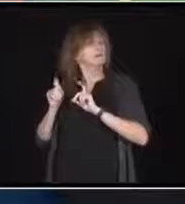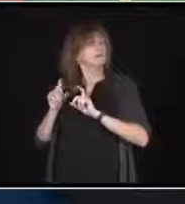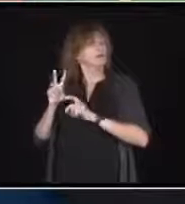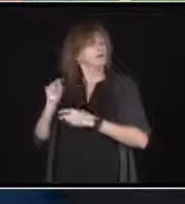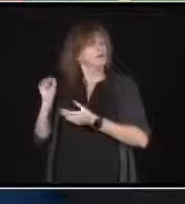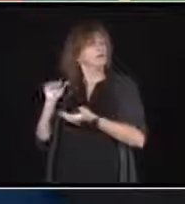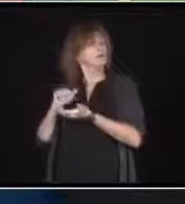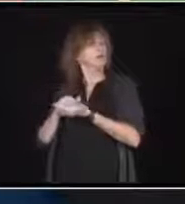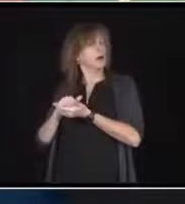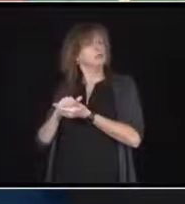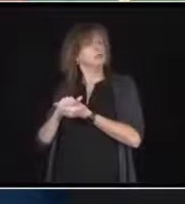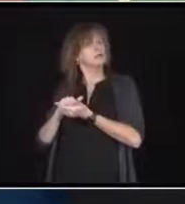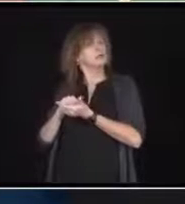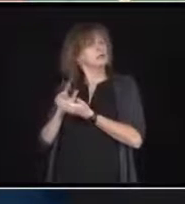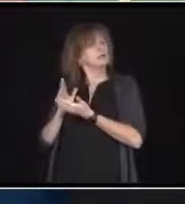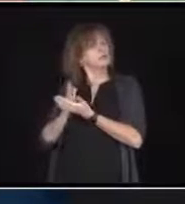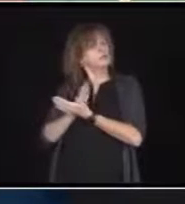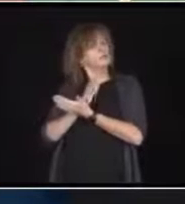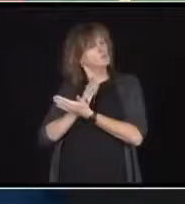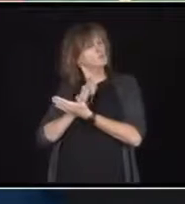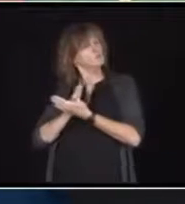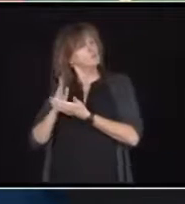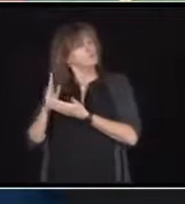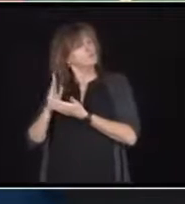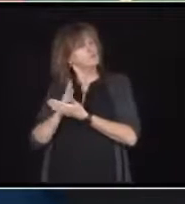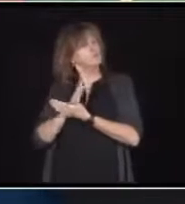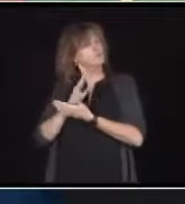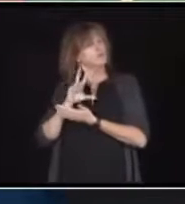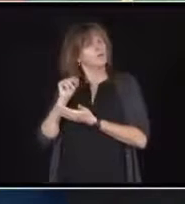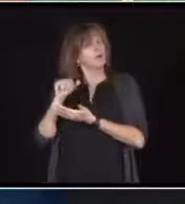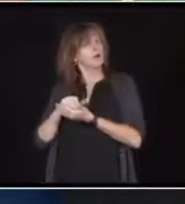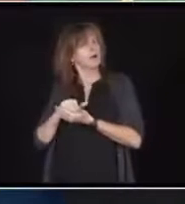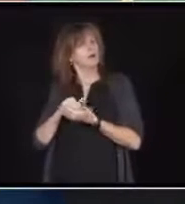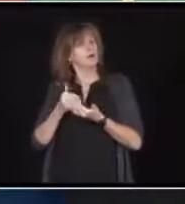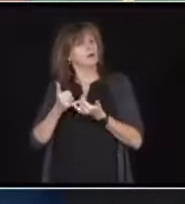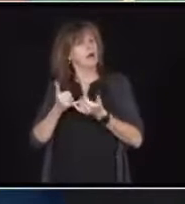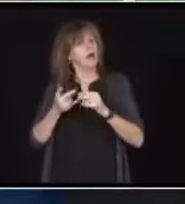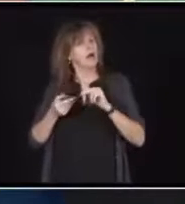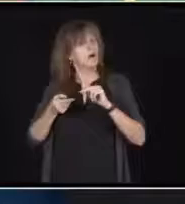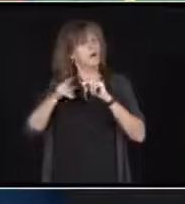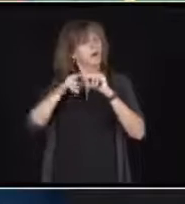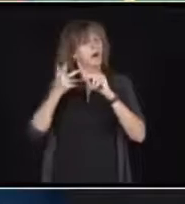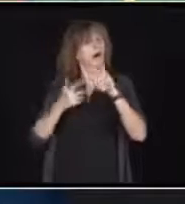range, and what this means about what's happening out there in the community.